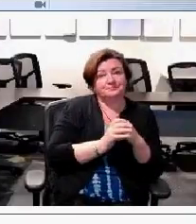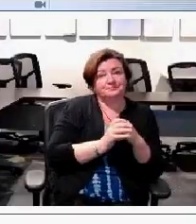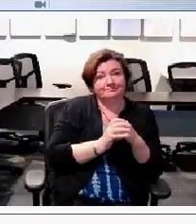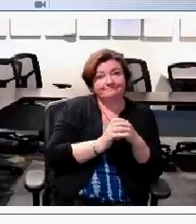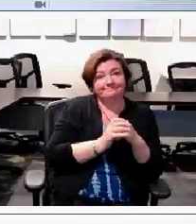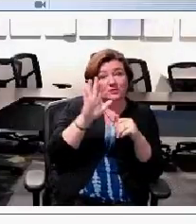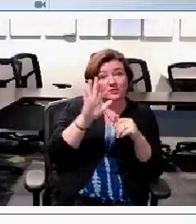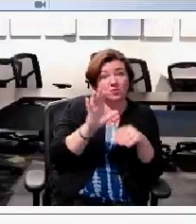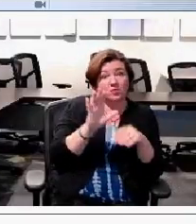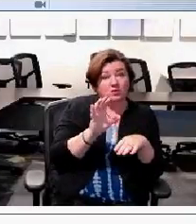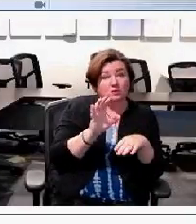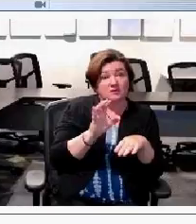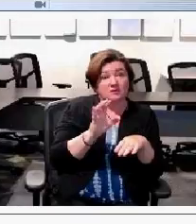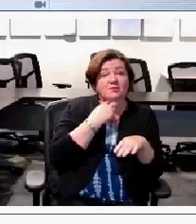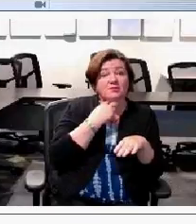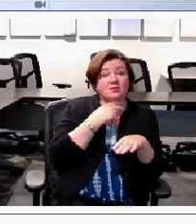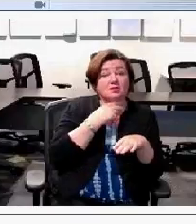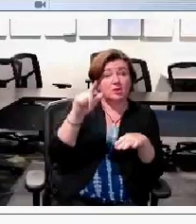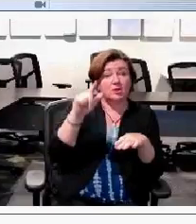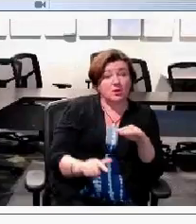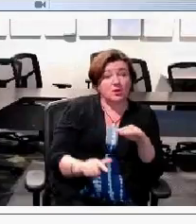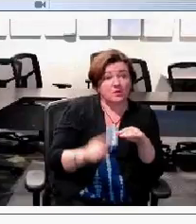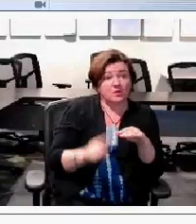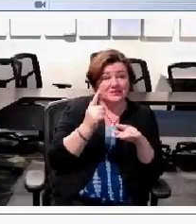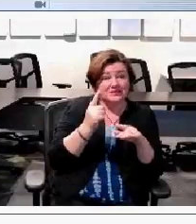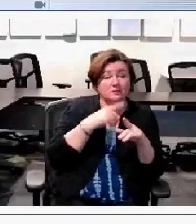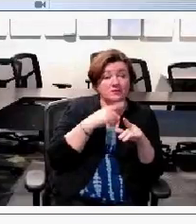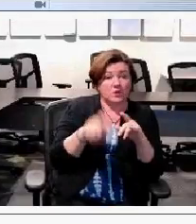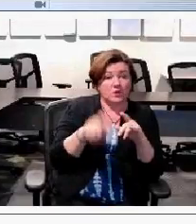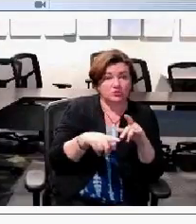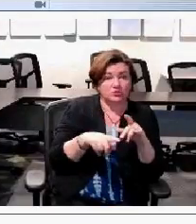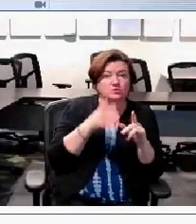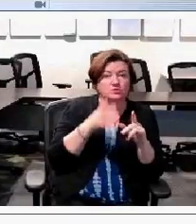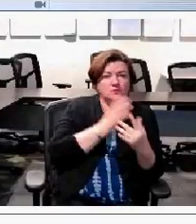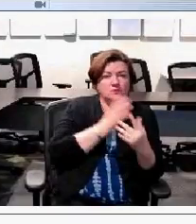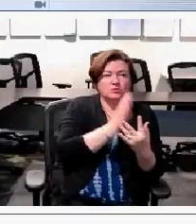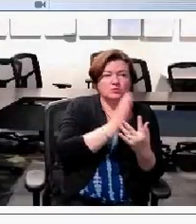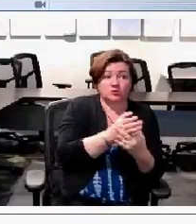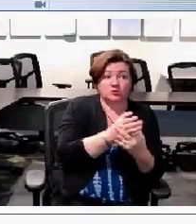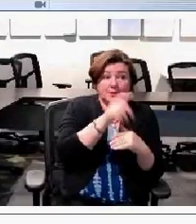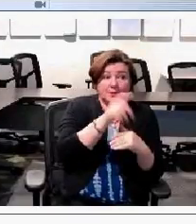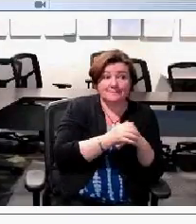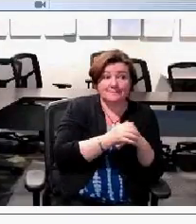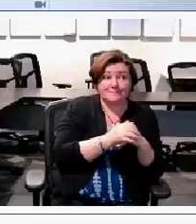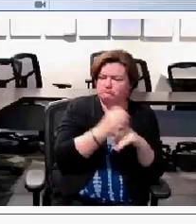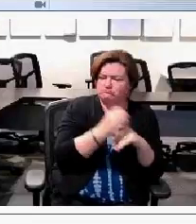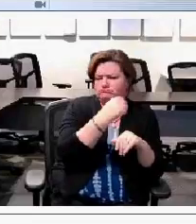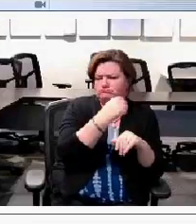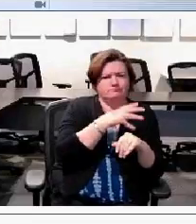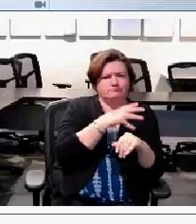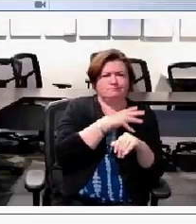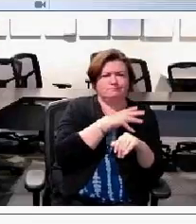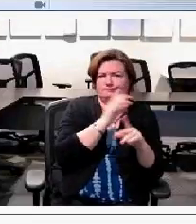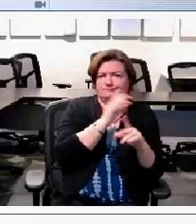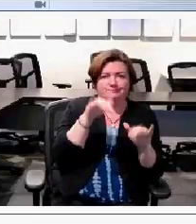monitor, your computer volume down, if something should happen to have a question or something, we might interrupt you. Okay. Sounds great.